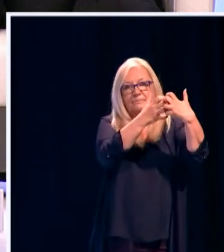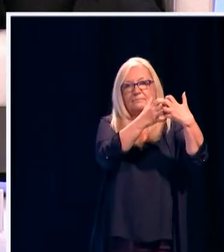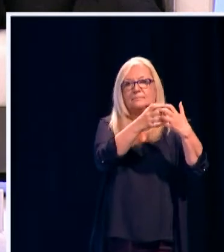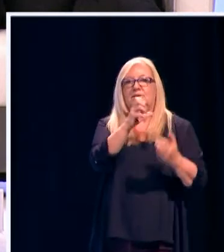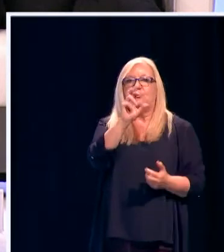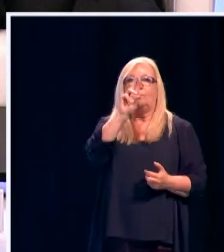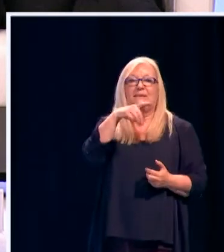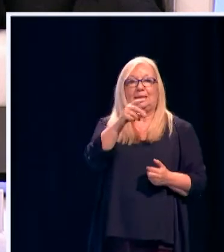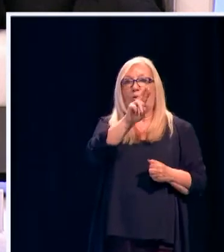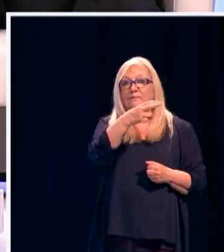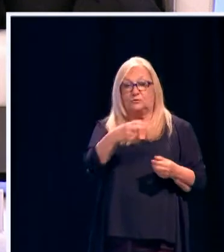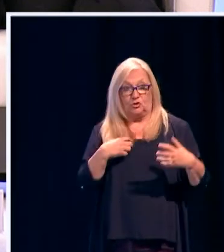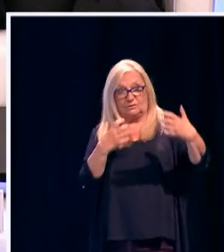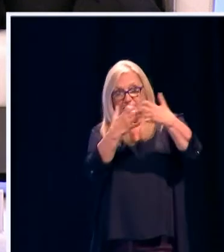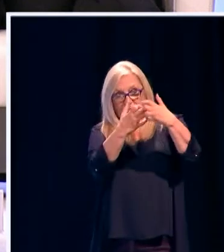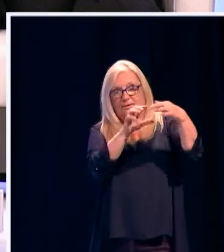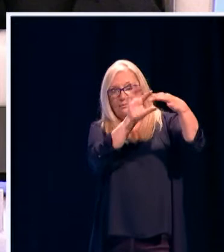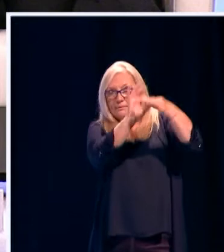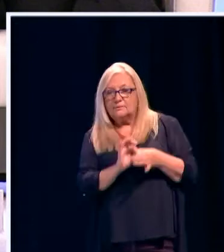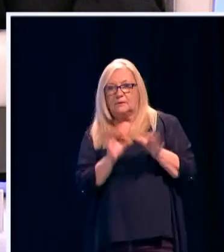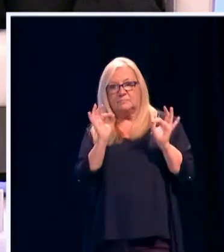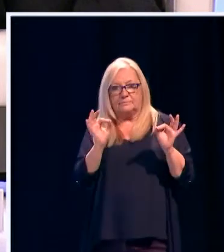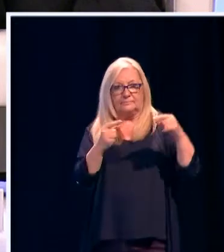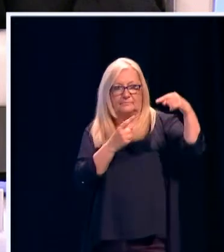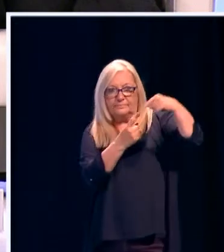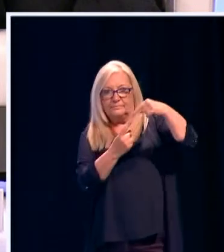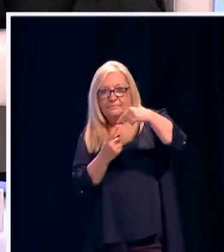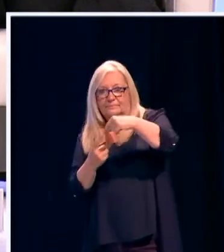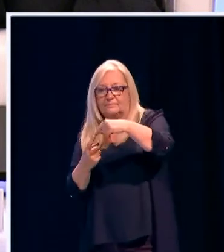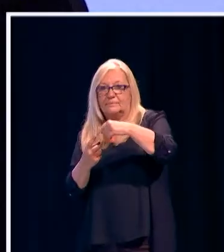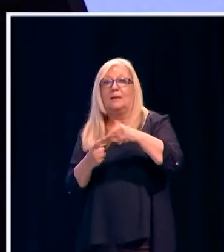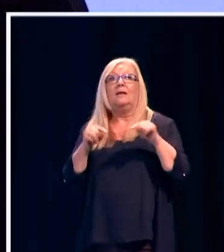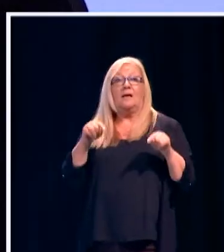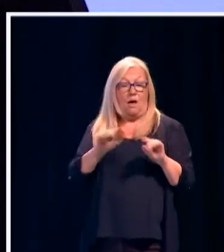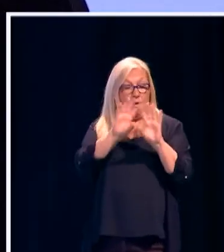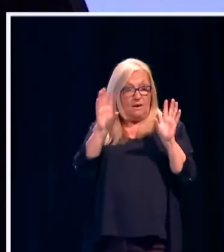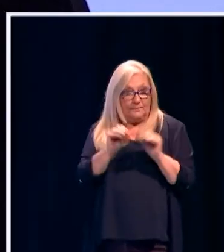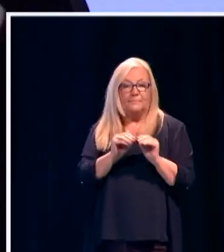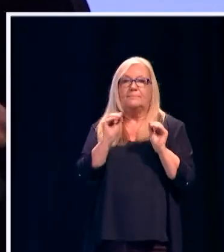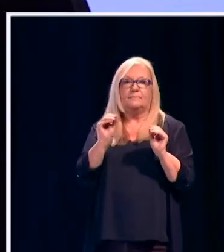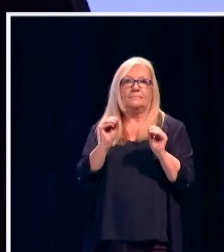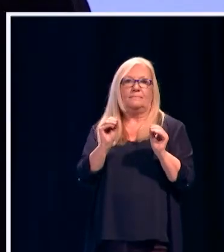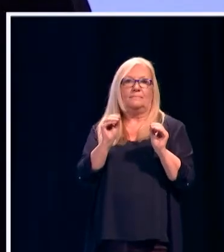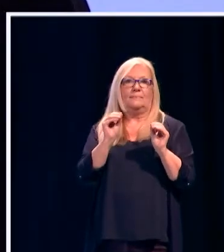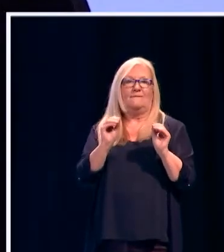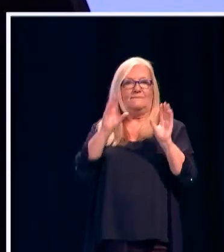was actively engaged in the process of drafting and finalizing the law.